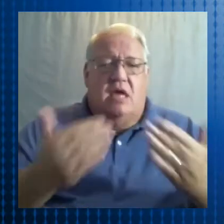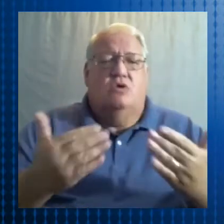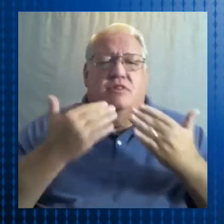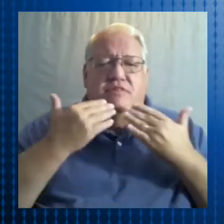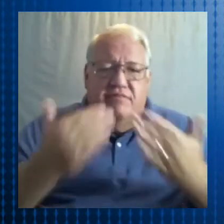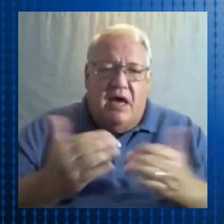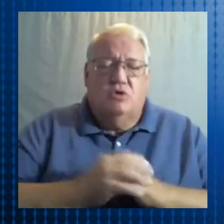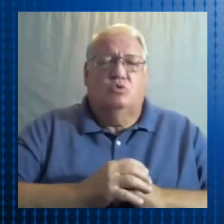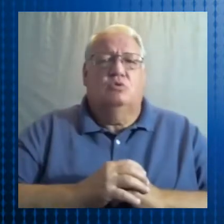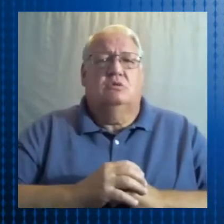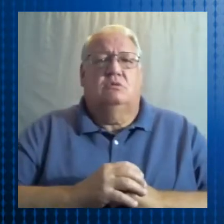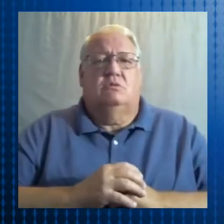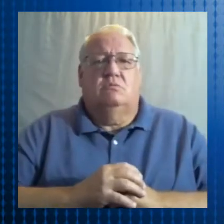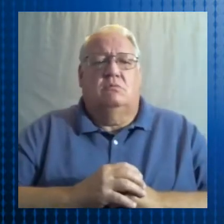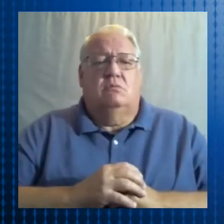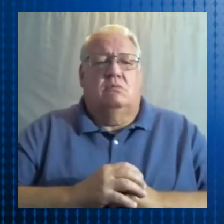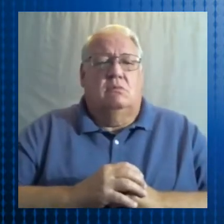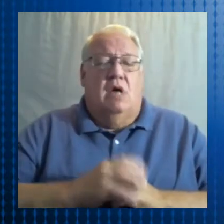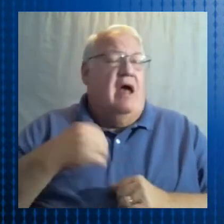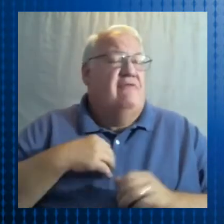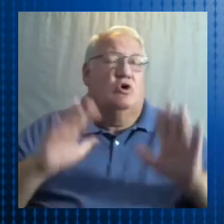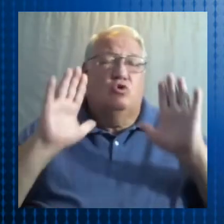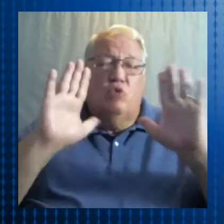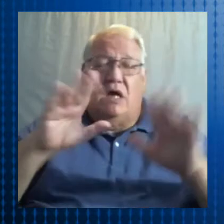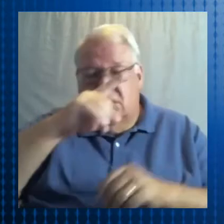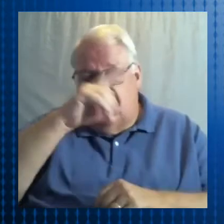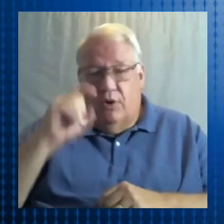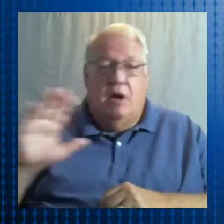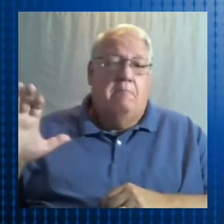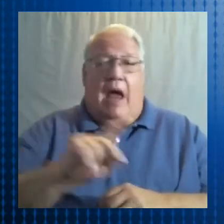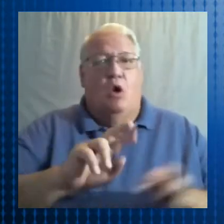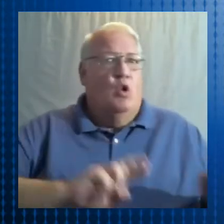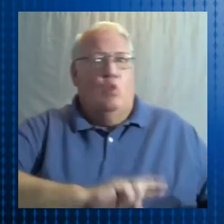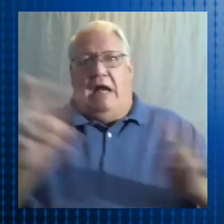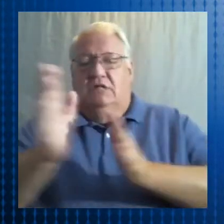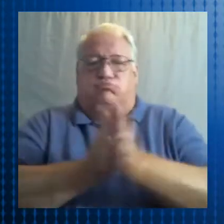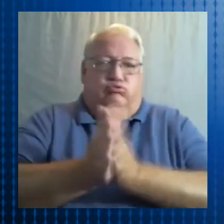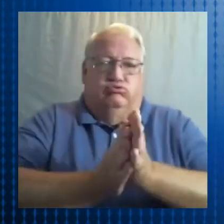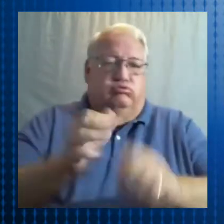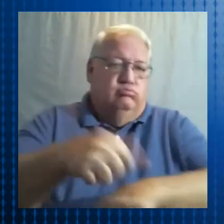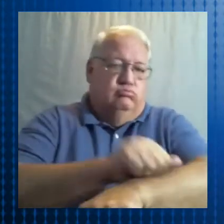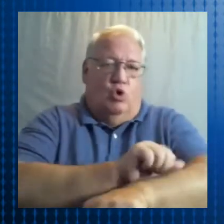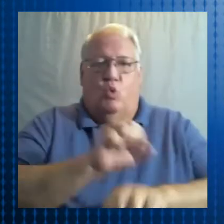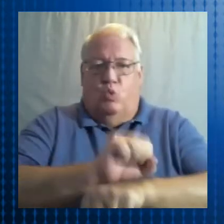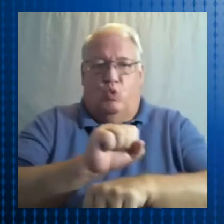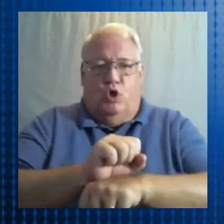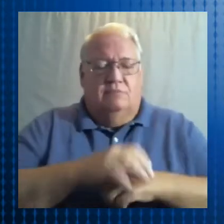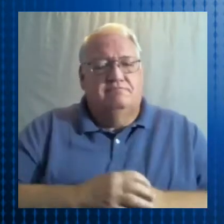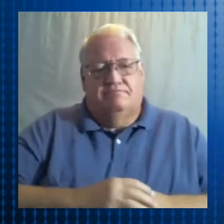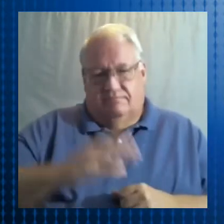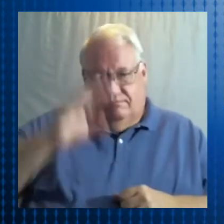and let's have a great summer and come back ready to go in the fall. Thanks a lot. Bye. Hi, it's Governor Gretchen